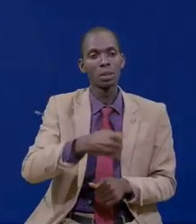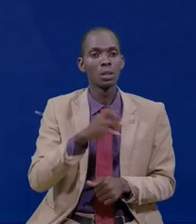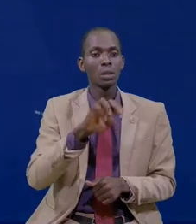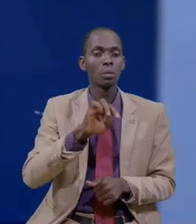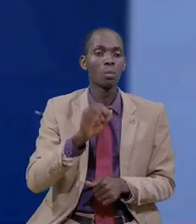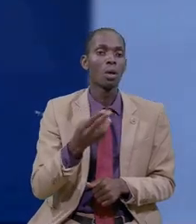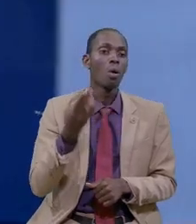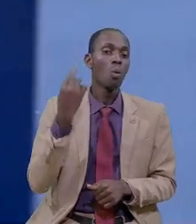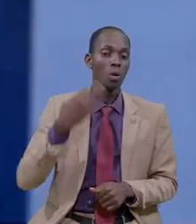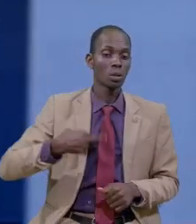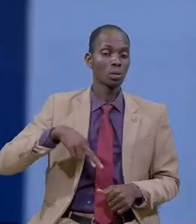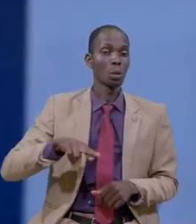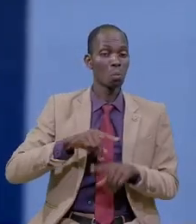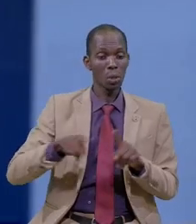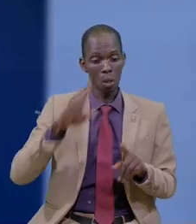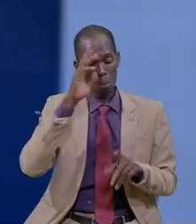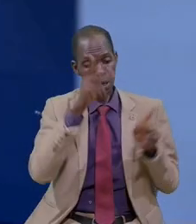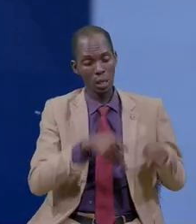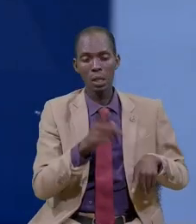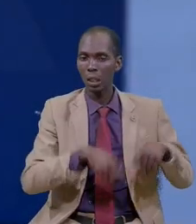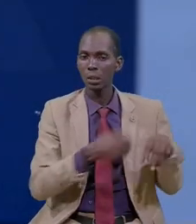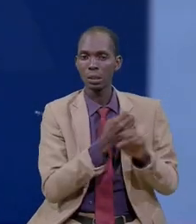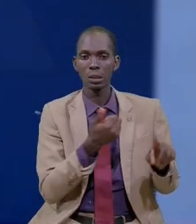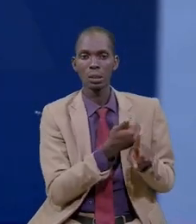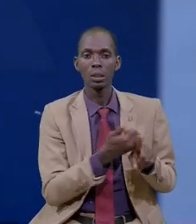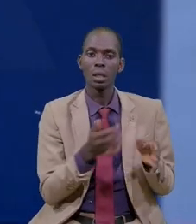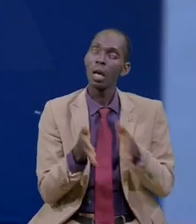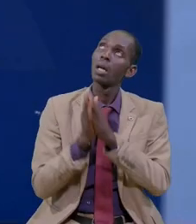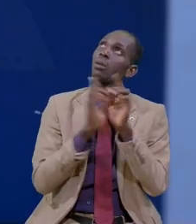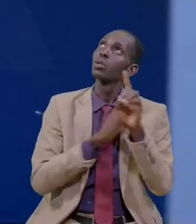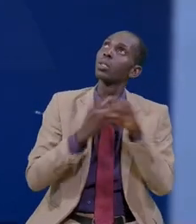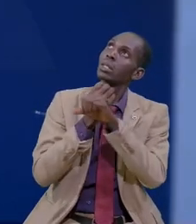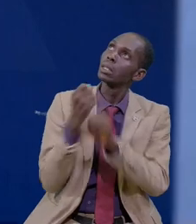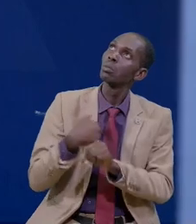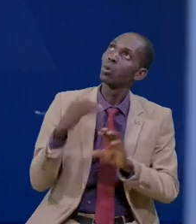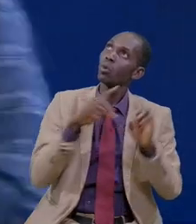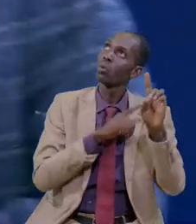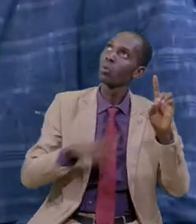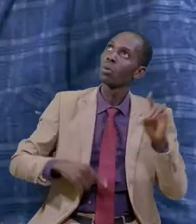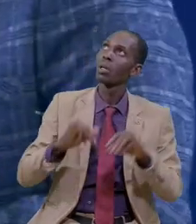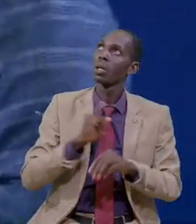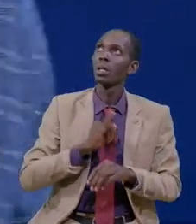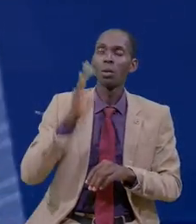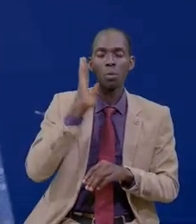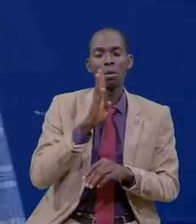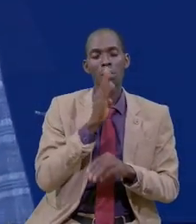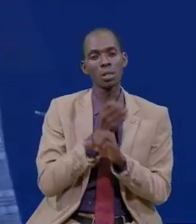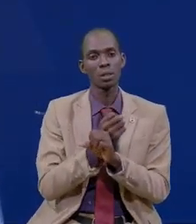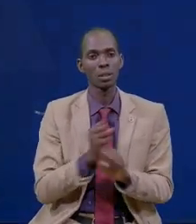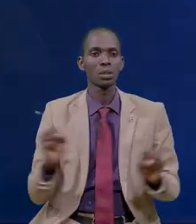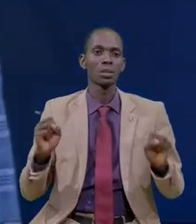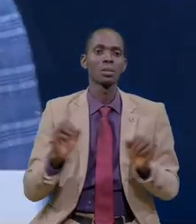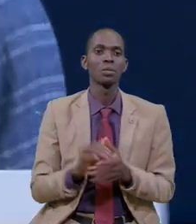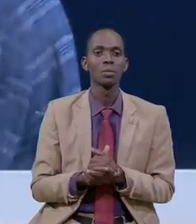save himself. Save me, O Lord, and I shall be saved. Peu importe ton niveau de religiosité, tu ne peux pas te sauver parce que Jérémie